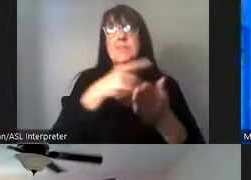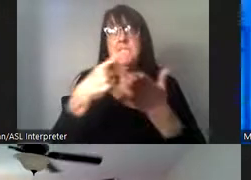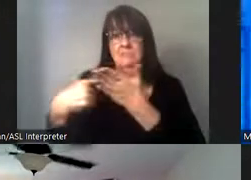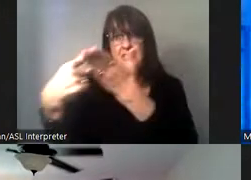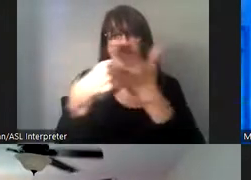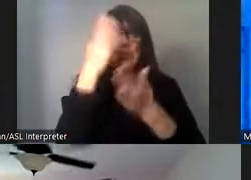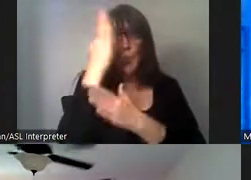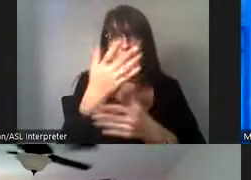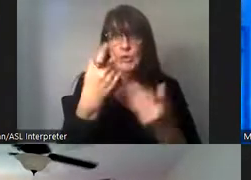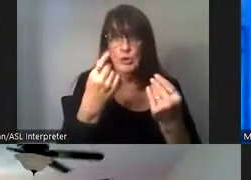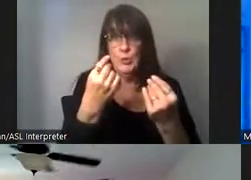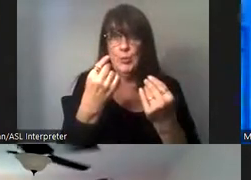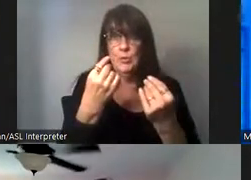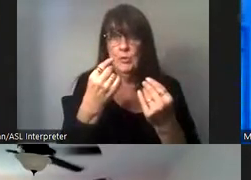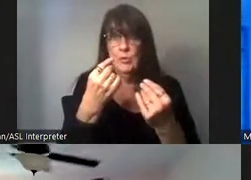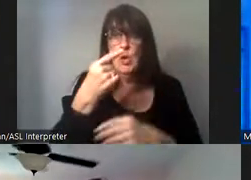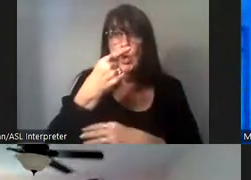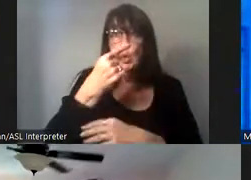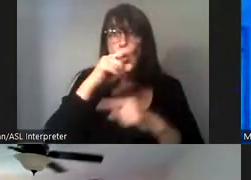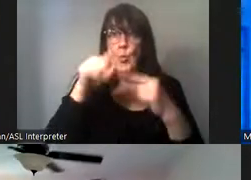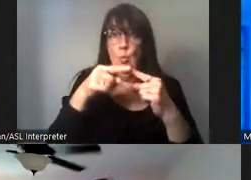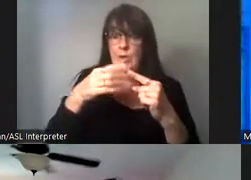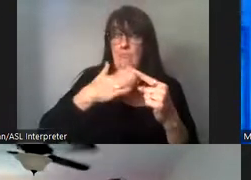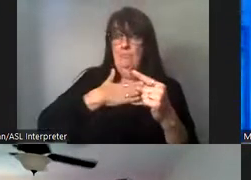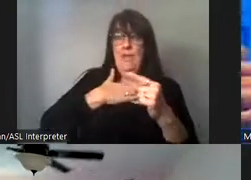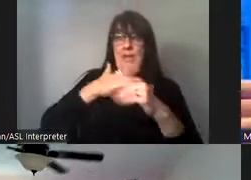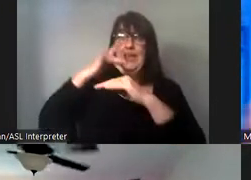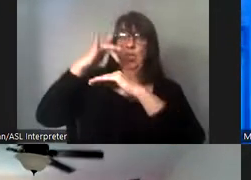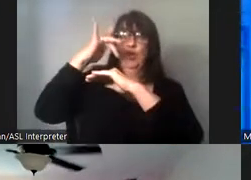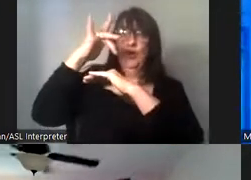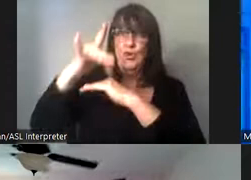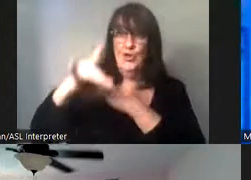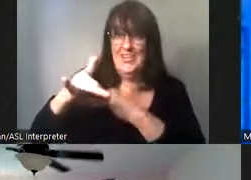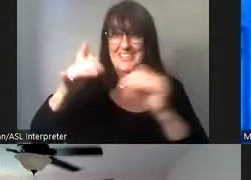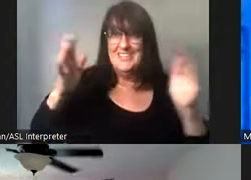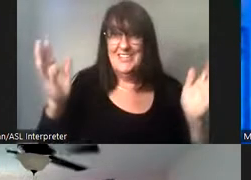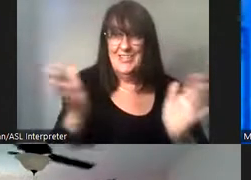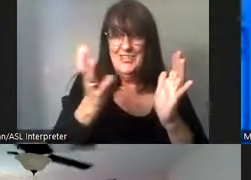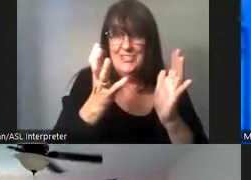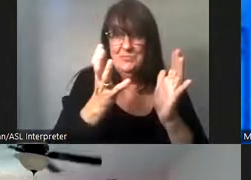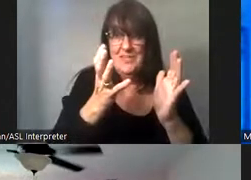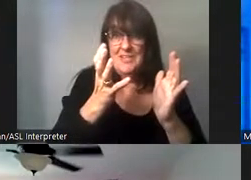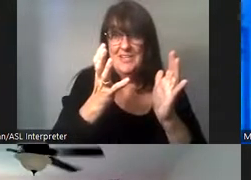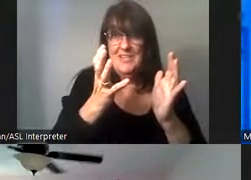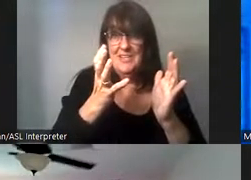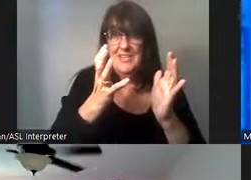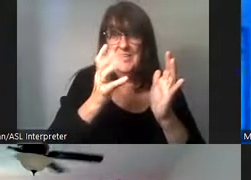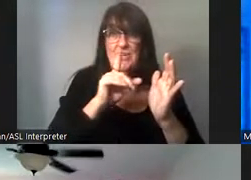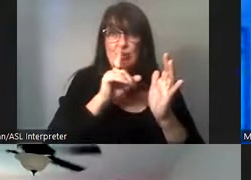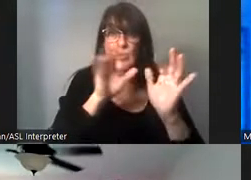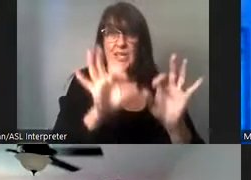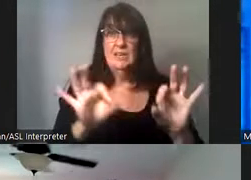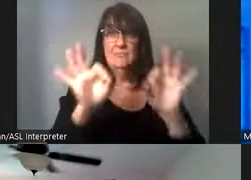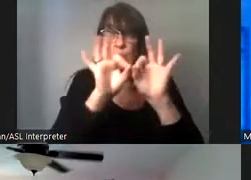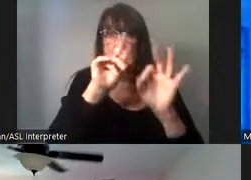to do generally. Yes. When it comes to my earliest solicitation of help, it was basically, I think, relevant to